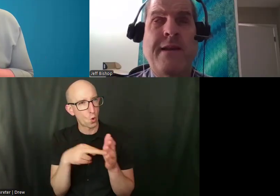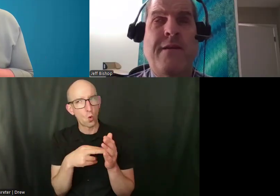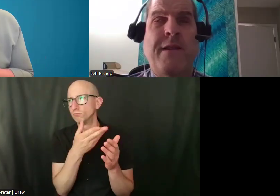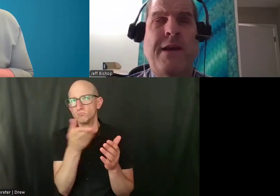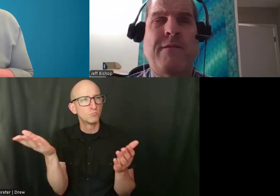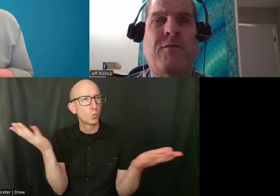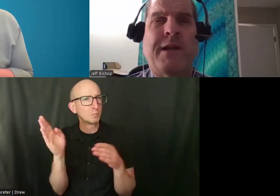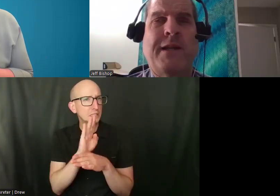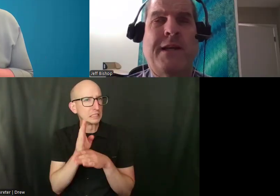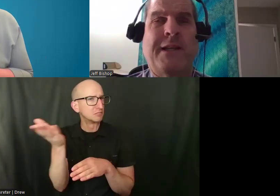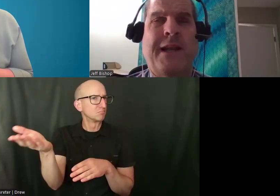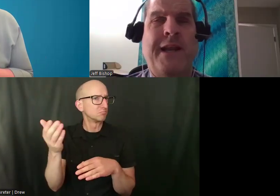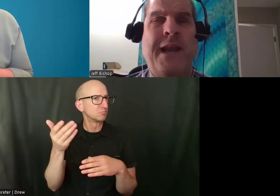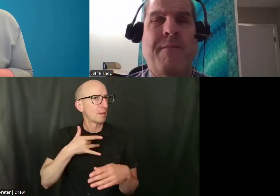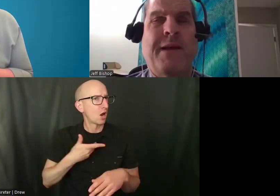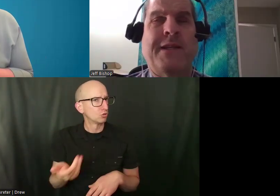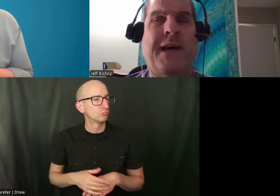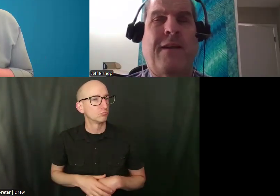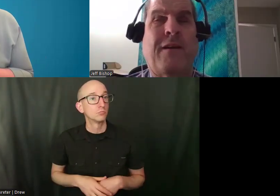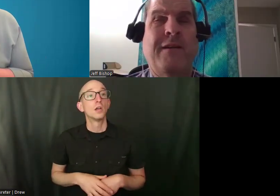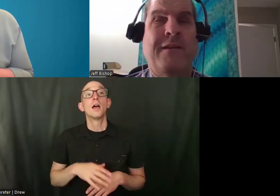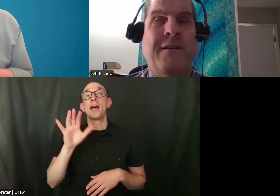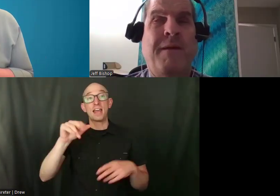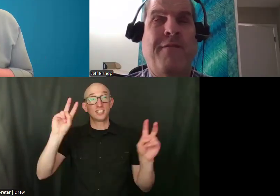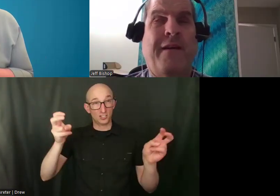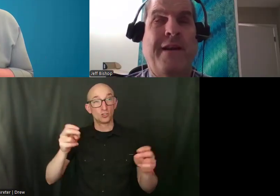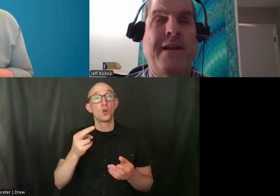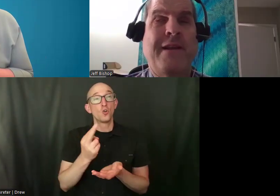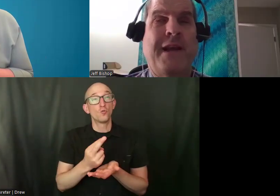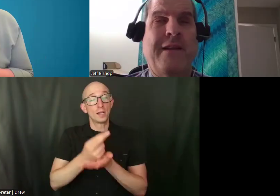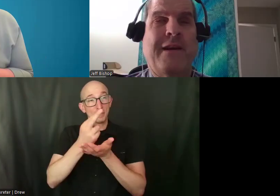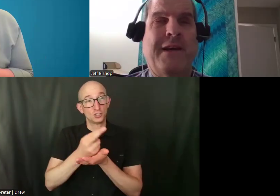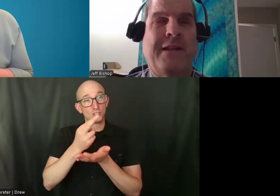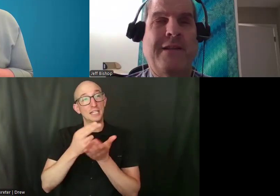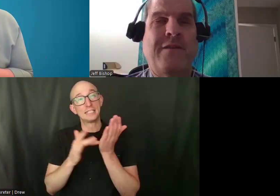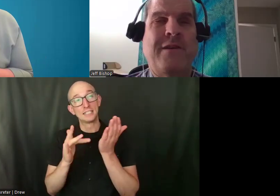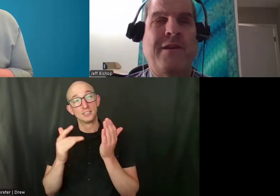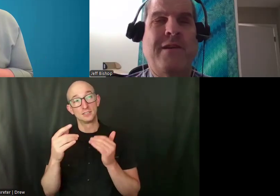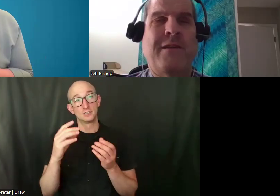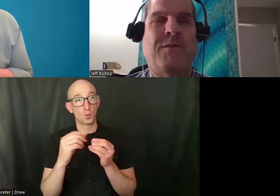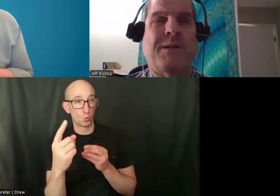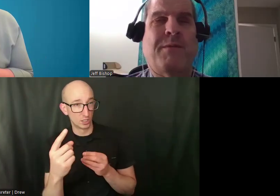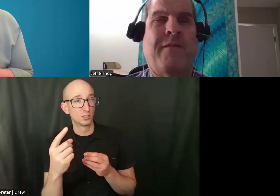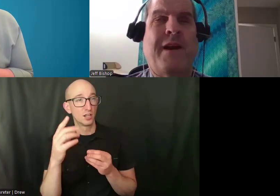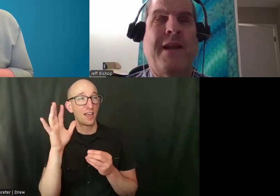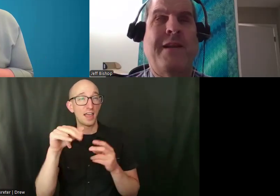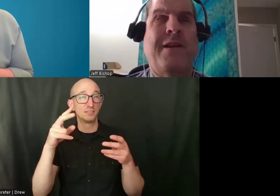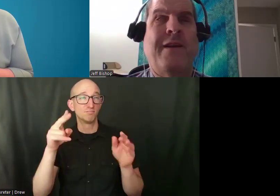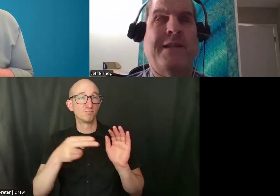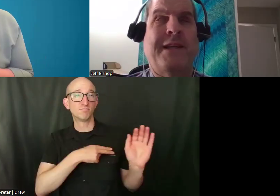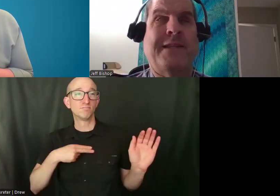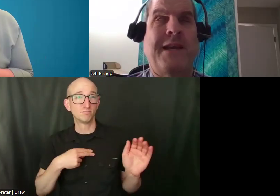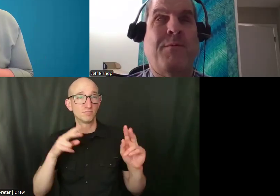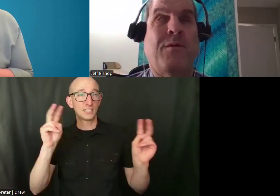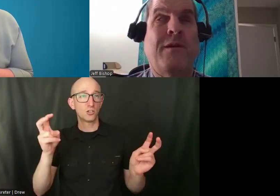Now that name, that title may vary, and we're just providing it here